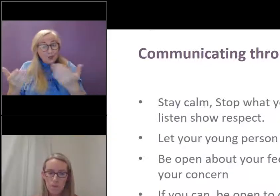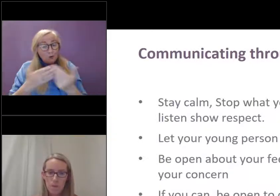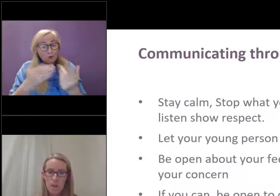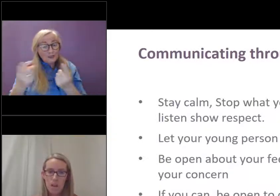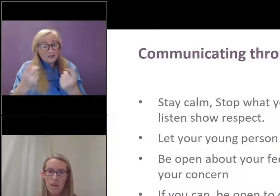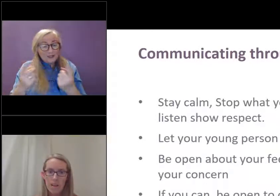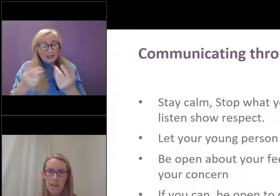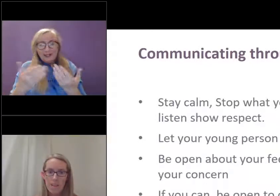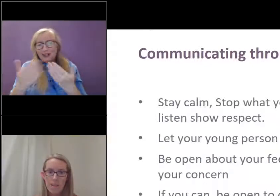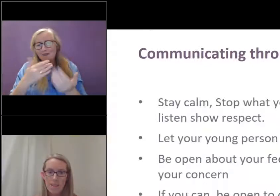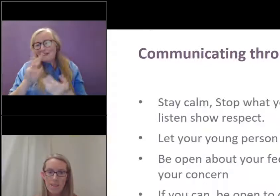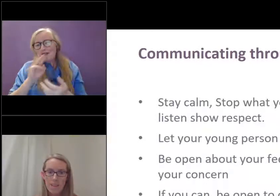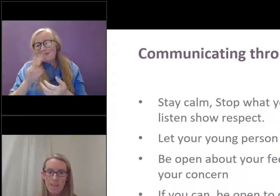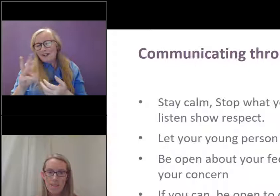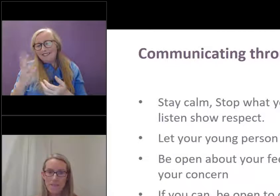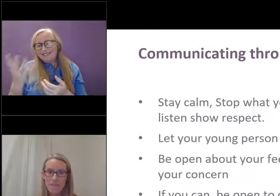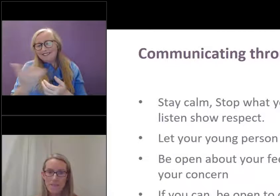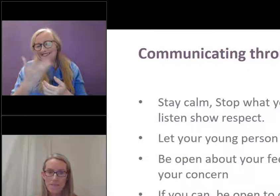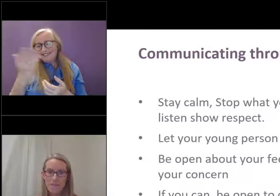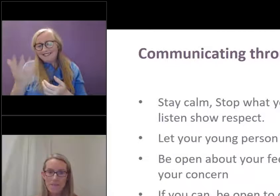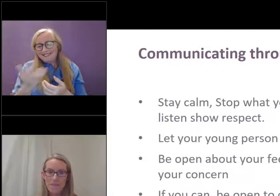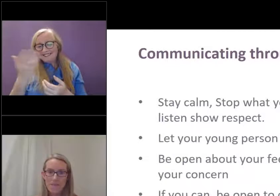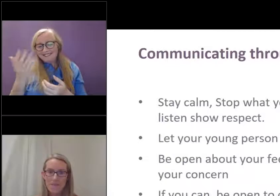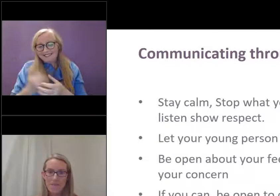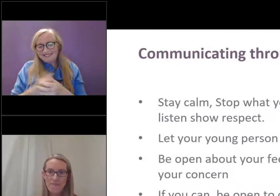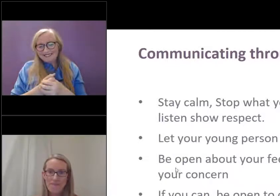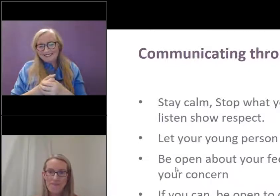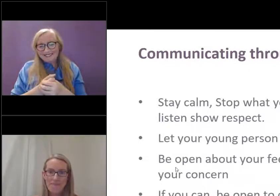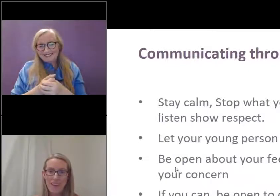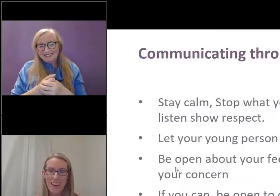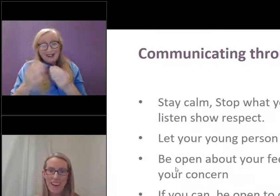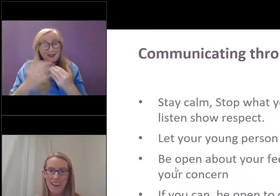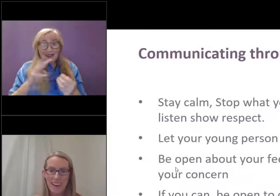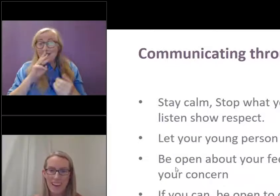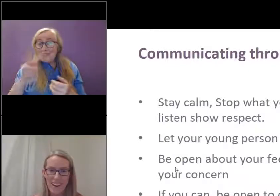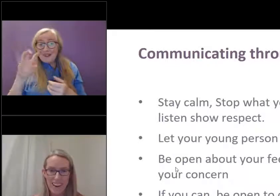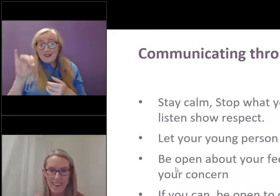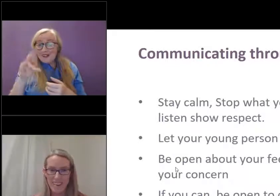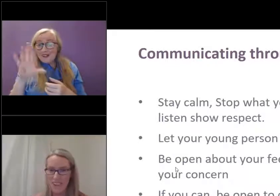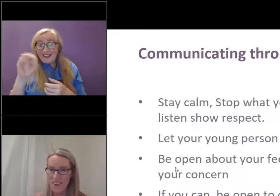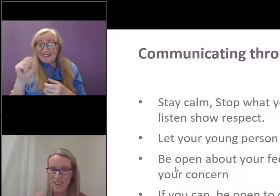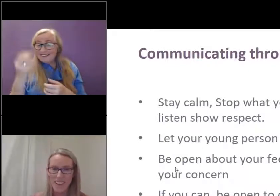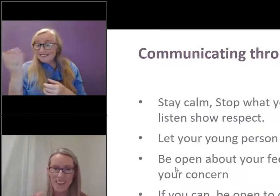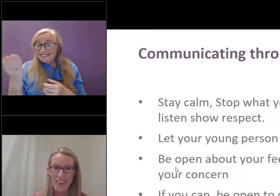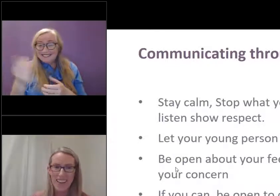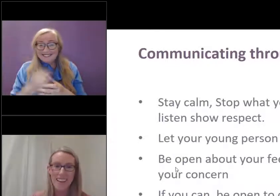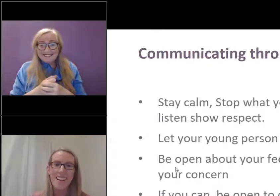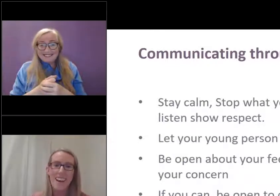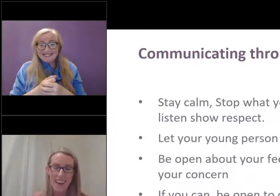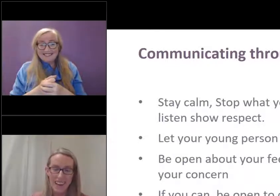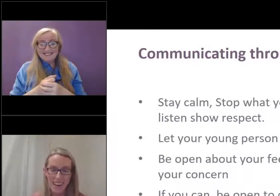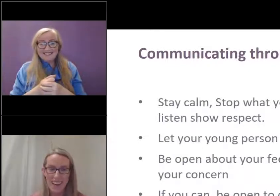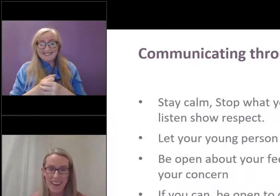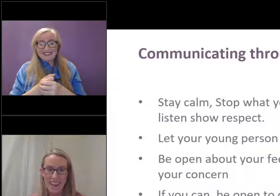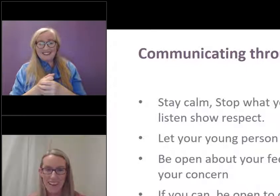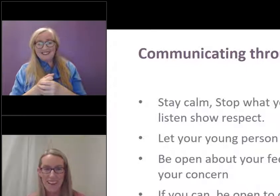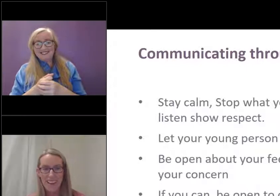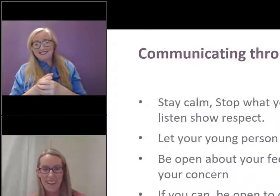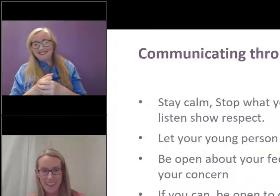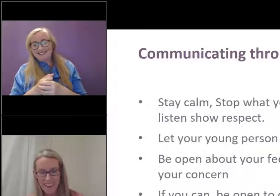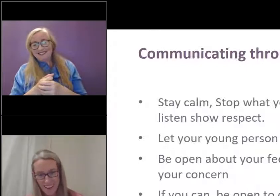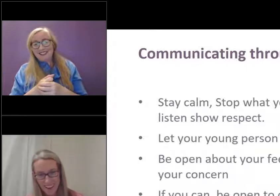what's the word? What is the what's the word, James? Consequence is the word. Yeah.